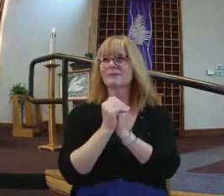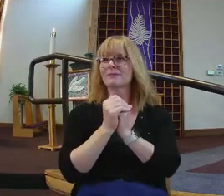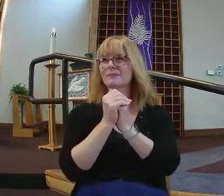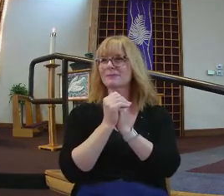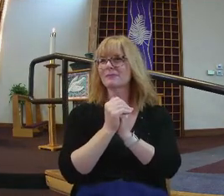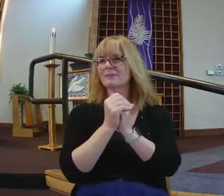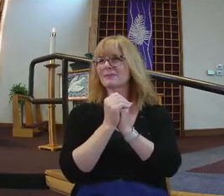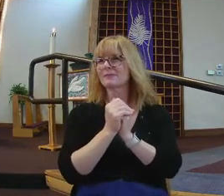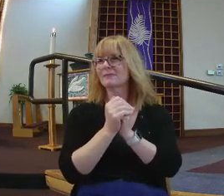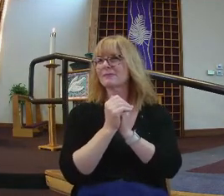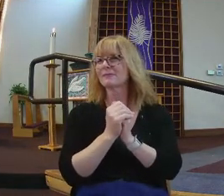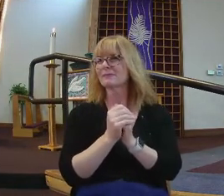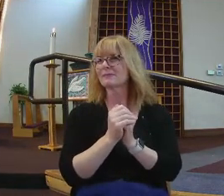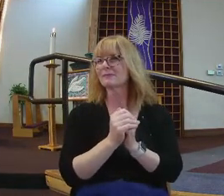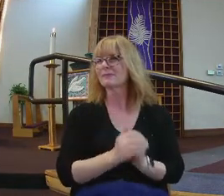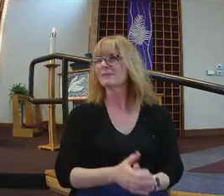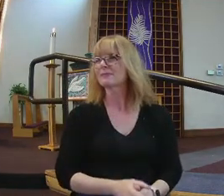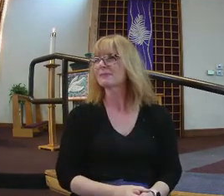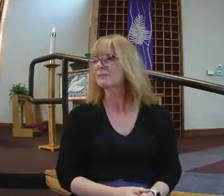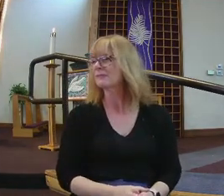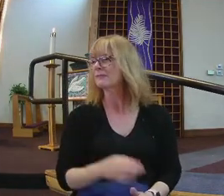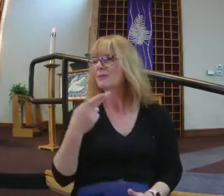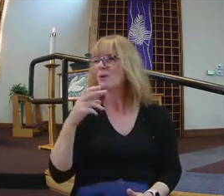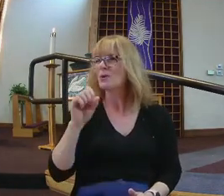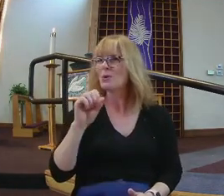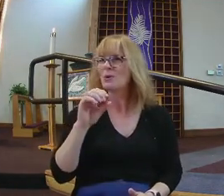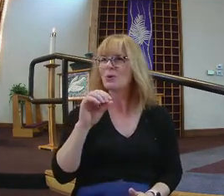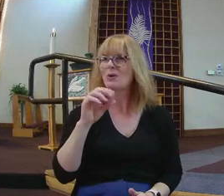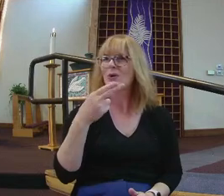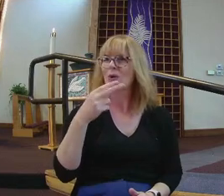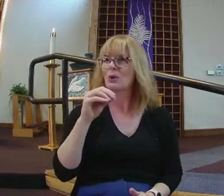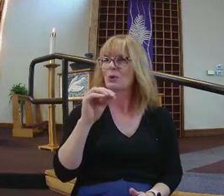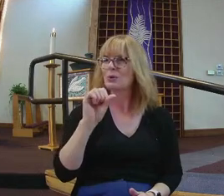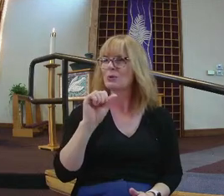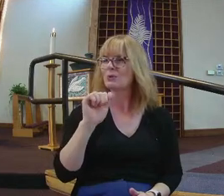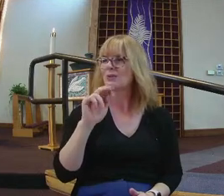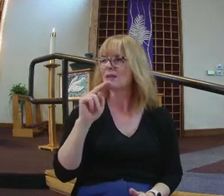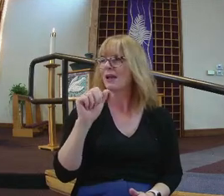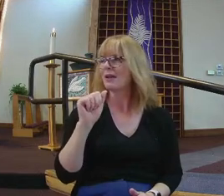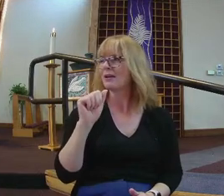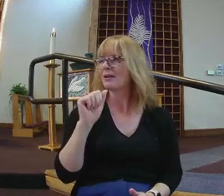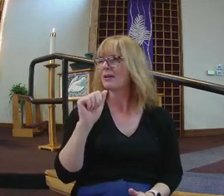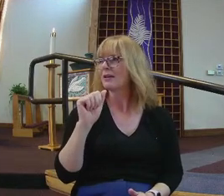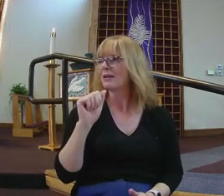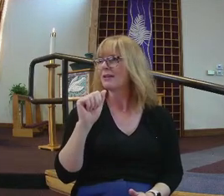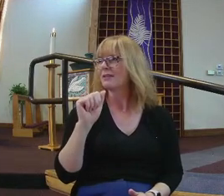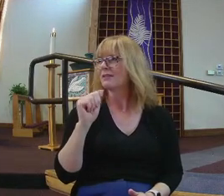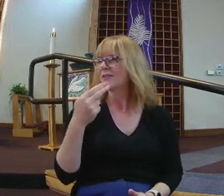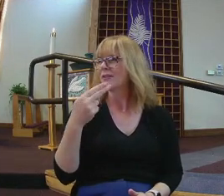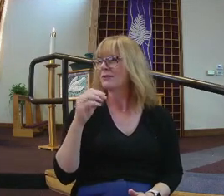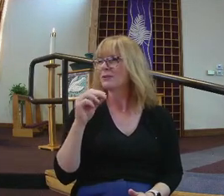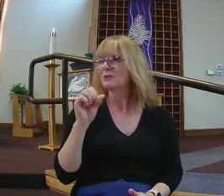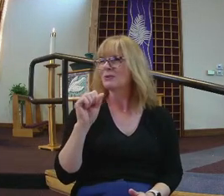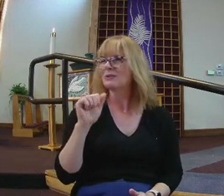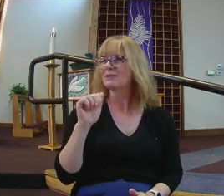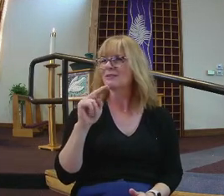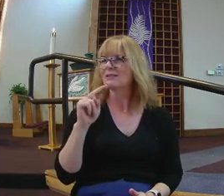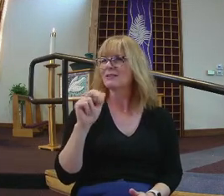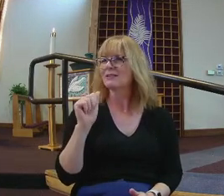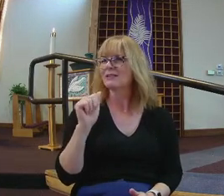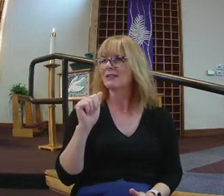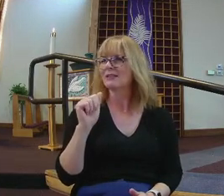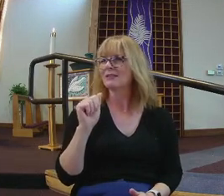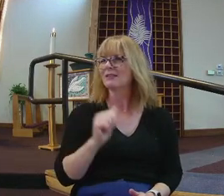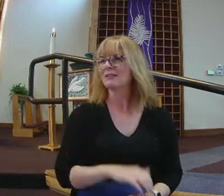Hosanna. Can y'all say that? Hosanna. Louder. Hosanna. One more time.